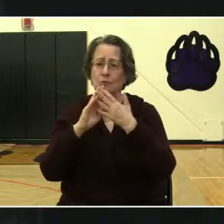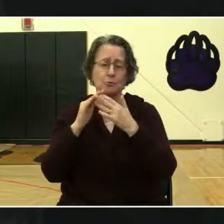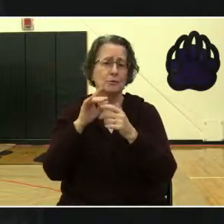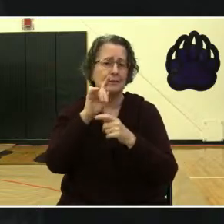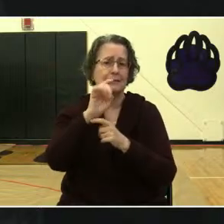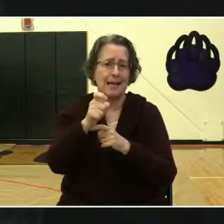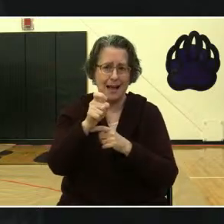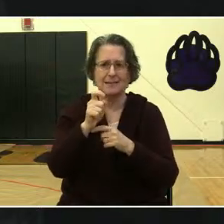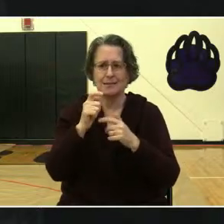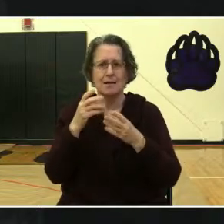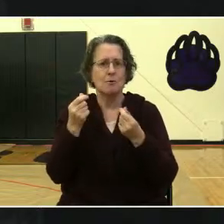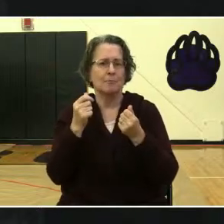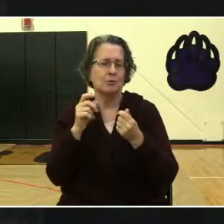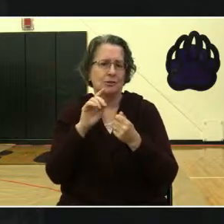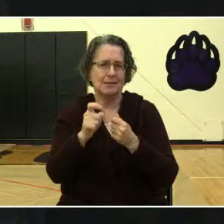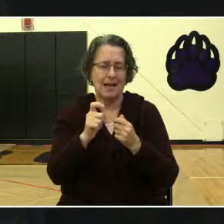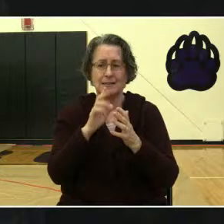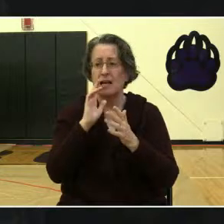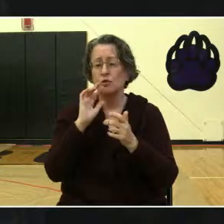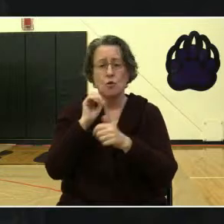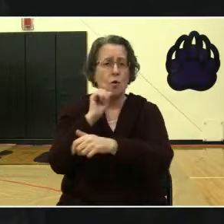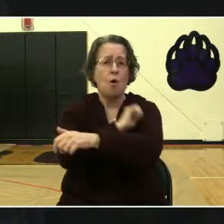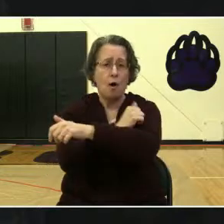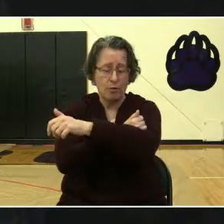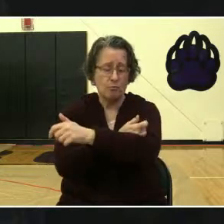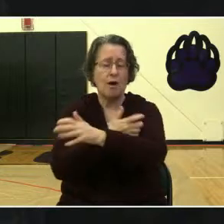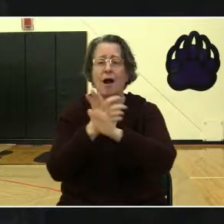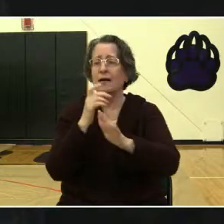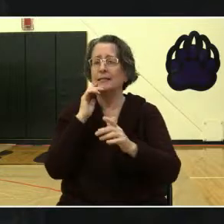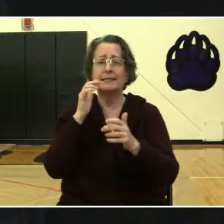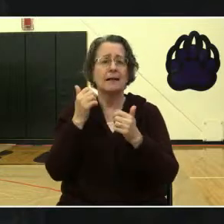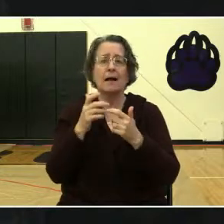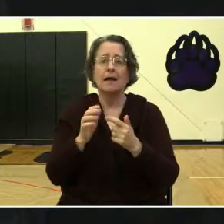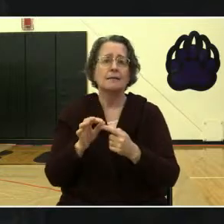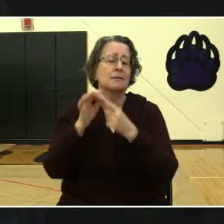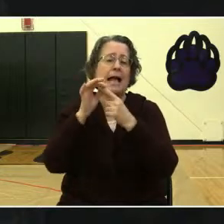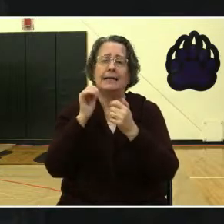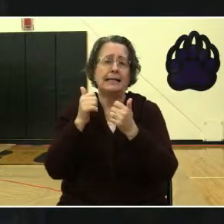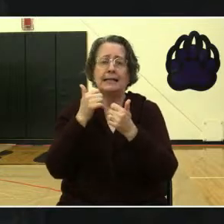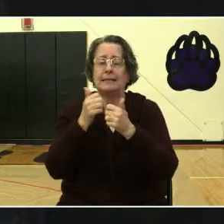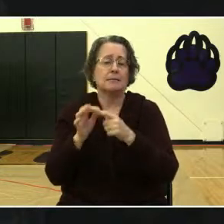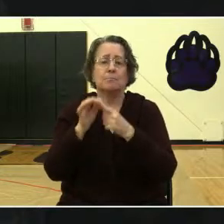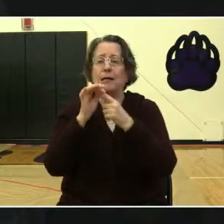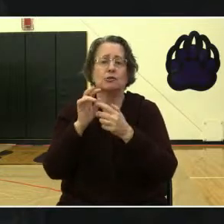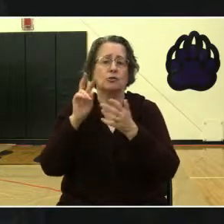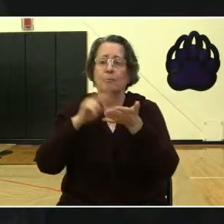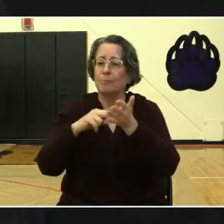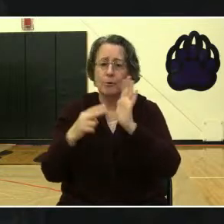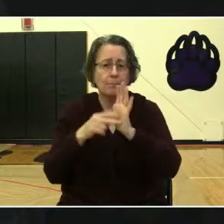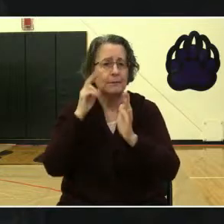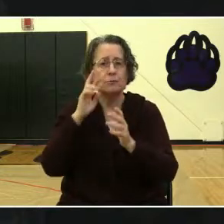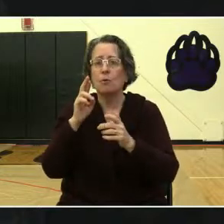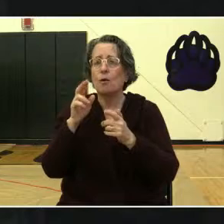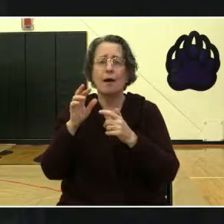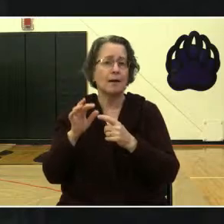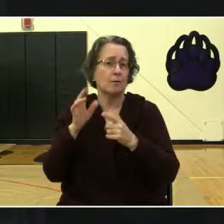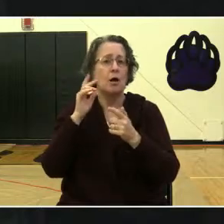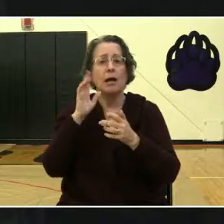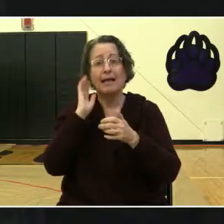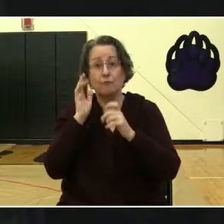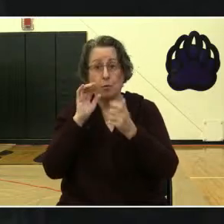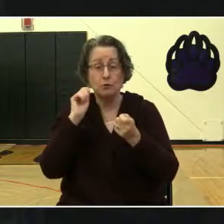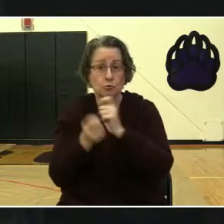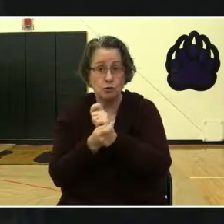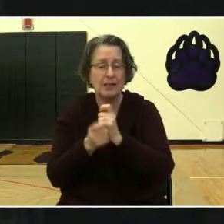authorized for special purpose under any article contained in the warning for this meeting or any special representative town meeting this motion